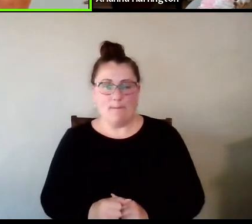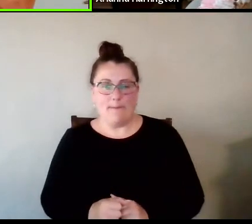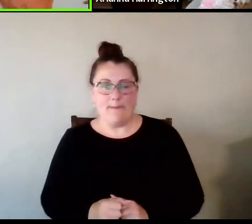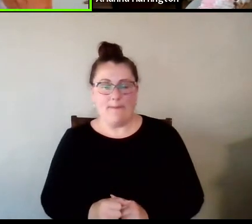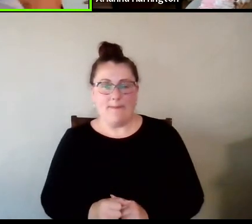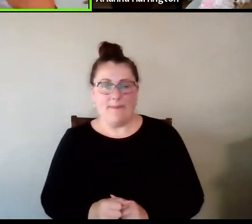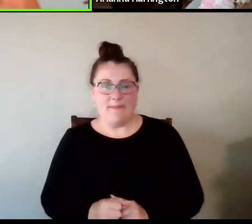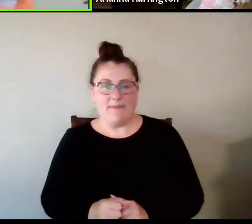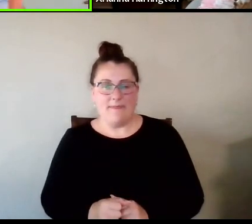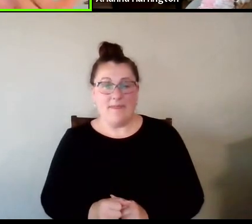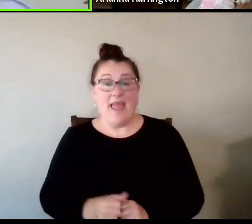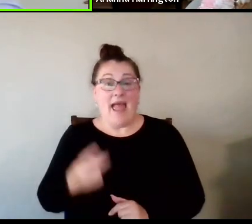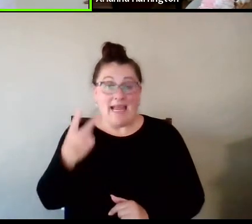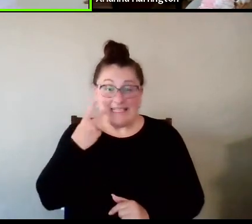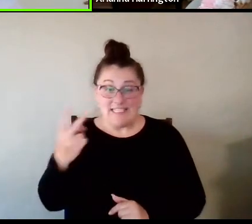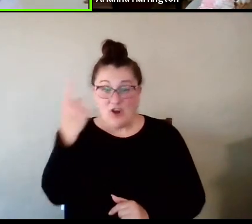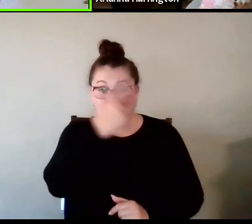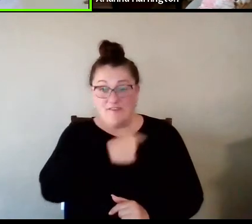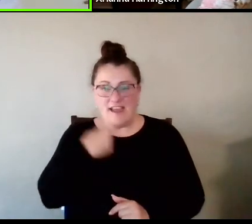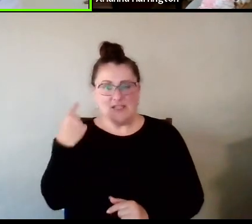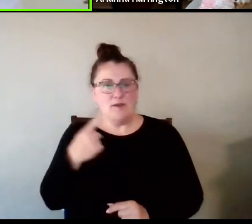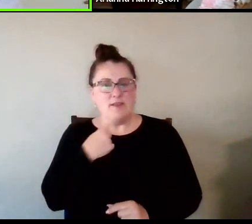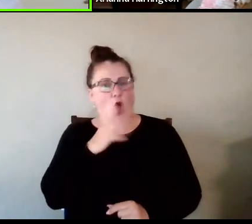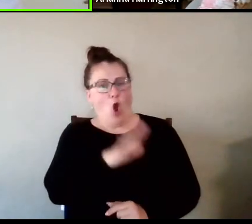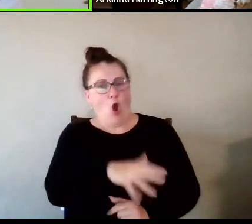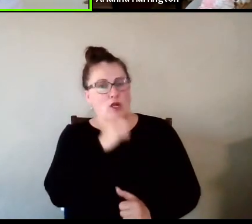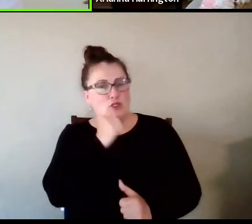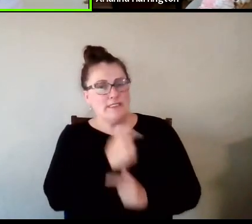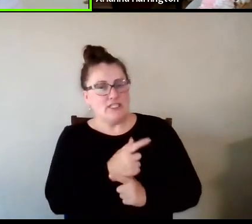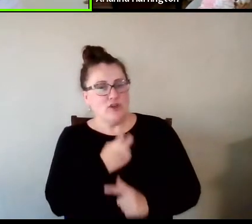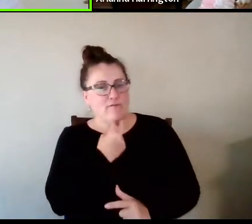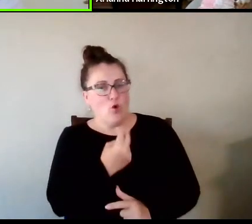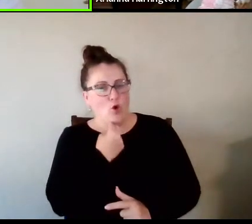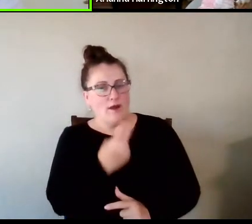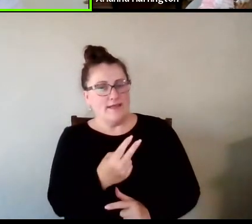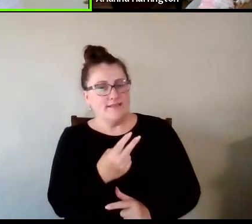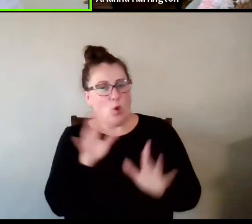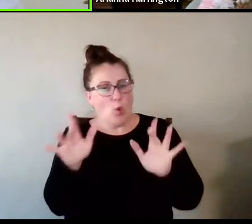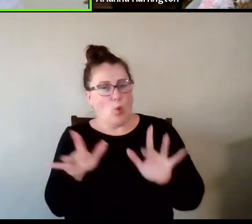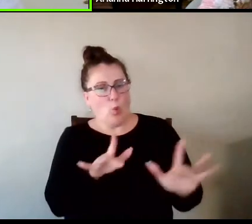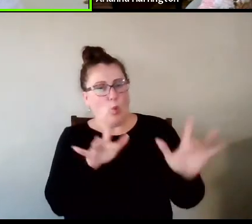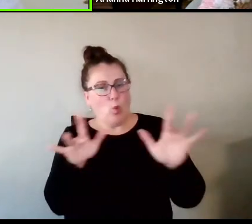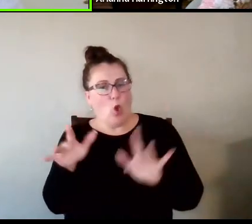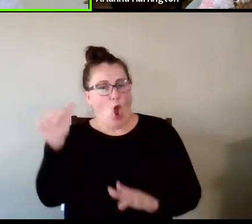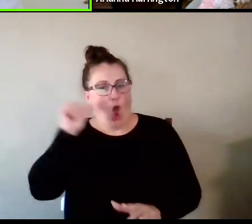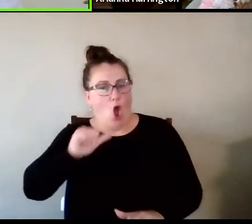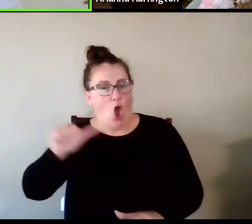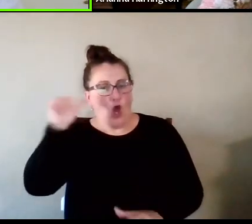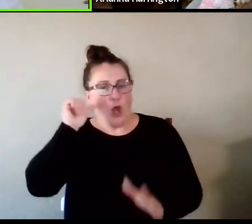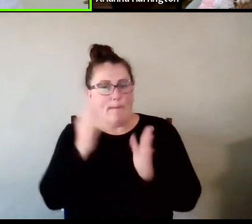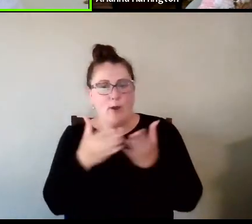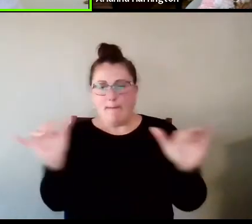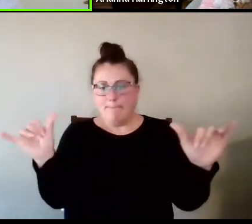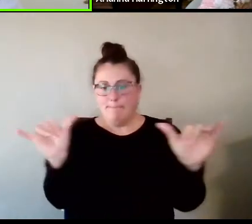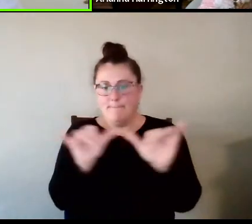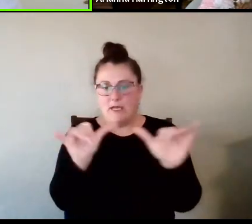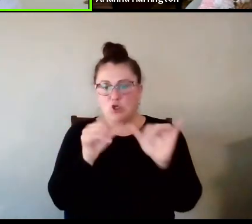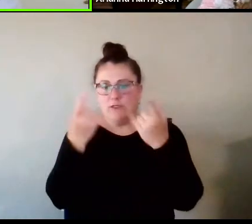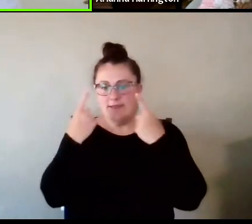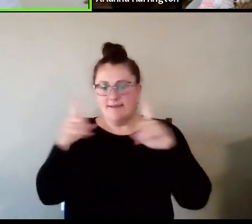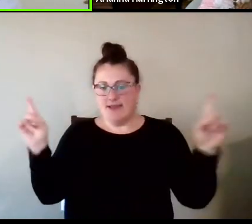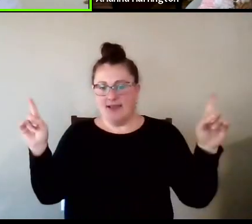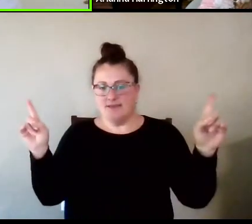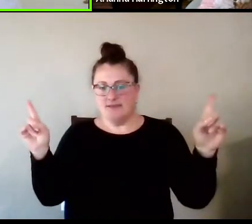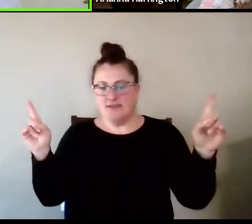I could see you, but then you told me it was your sister. And it's about how we measure success. It's about, you know, you talked